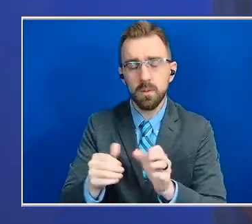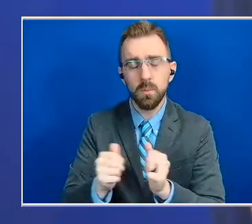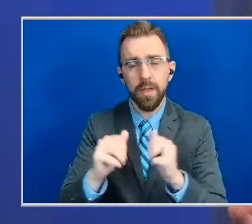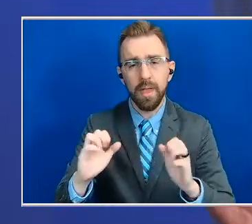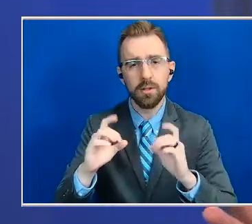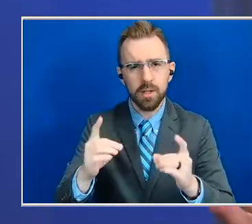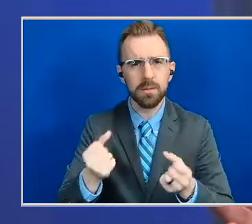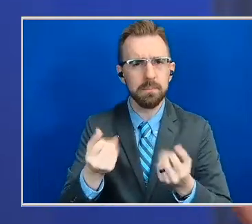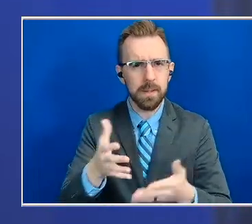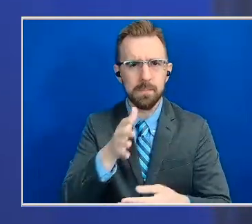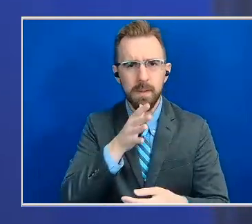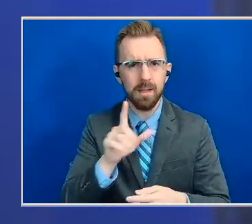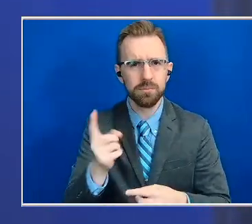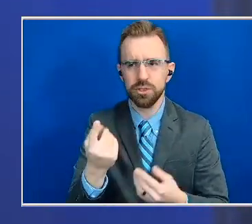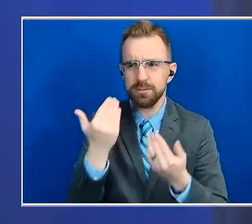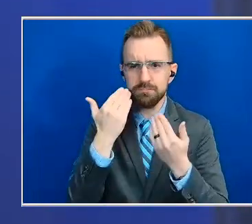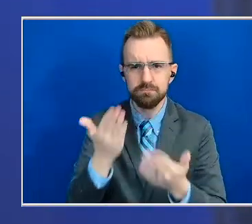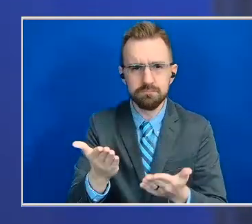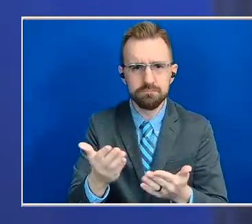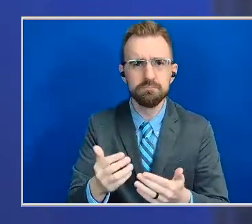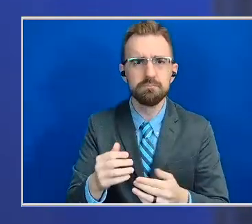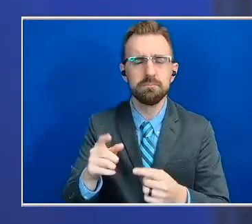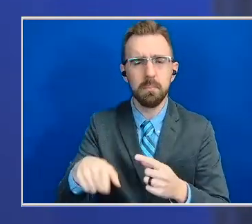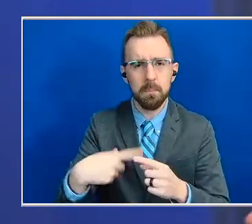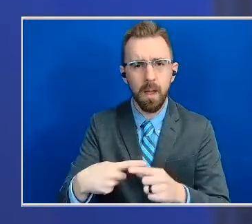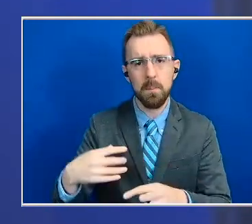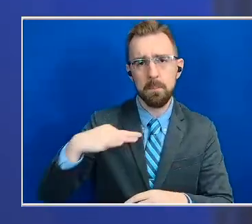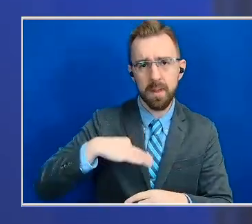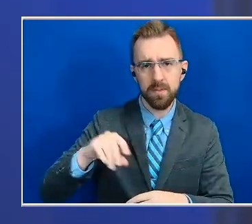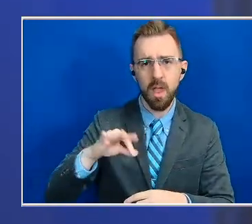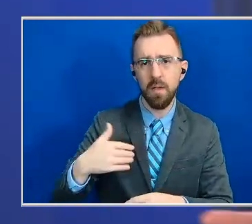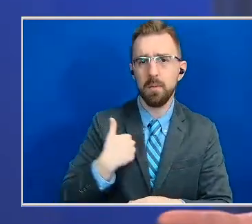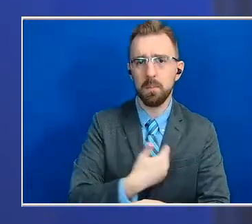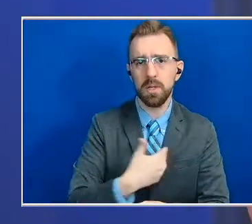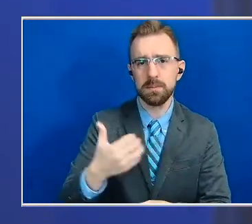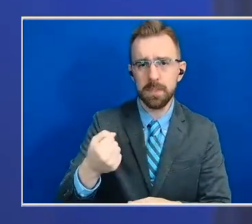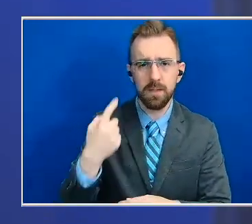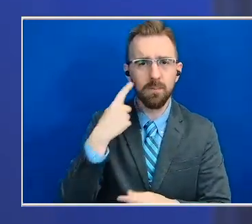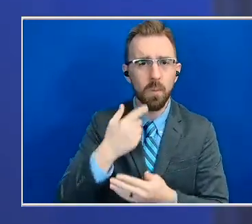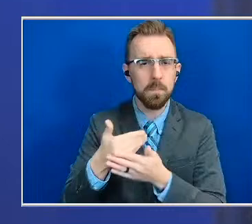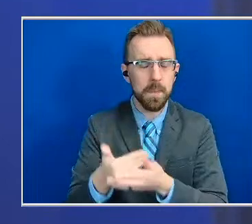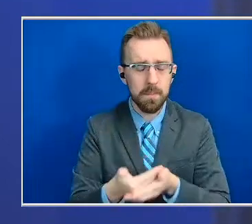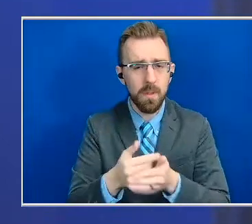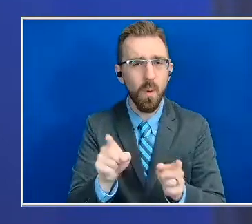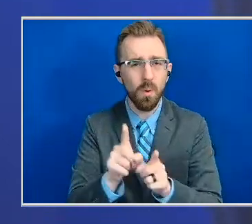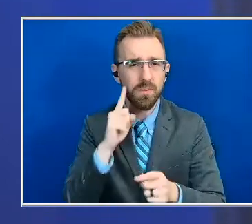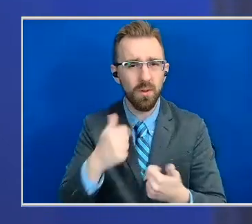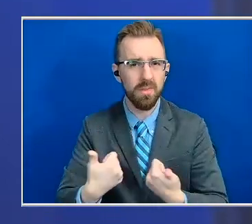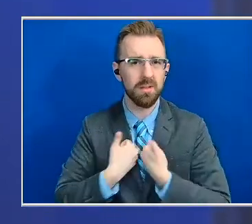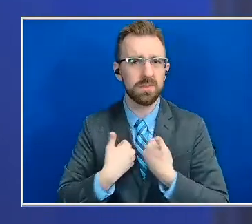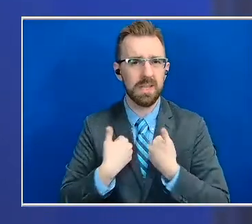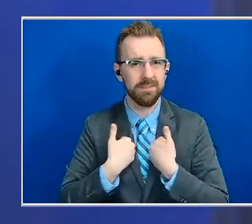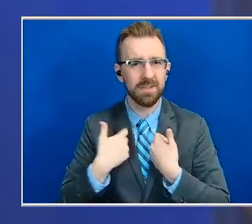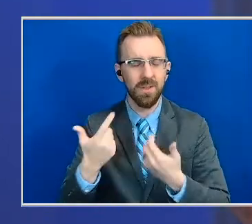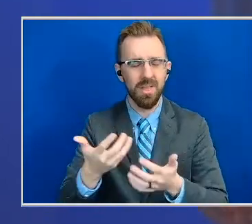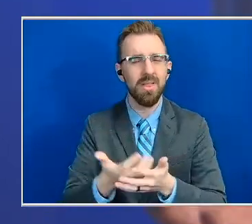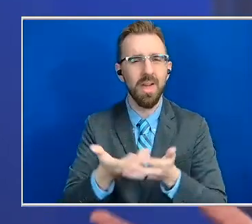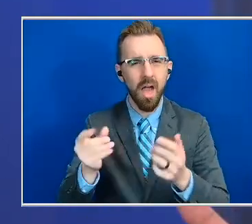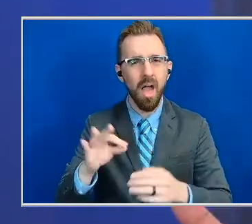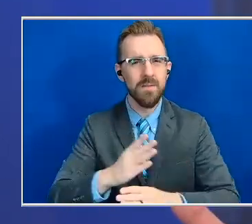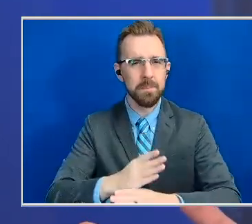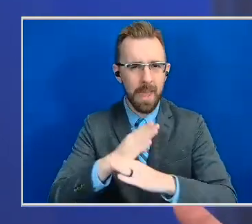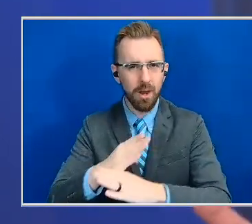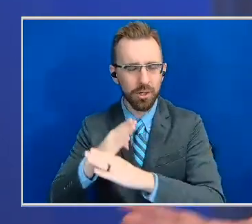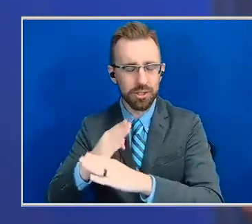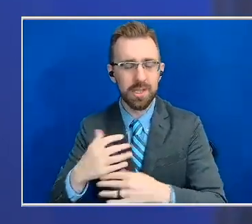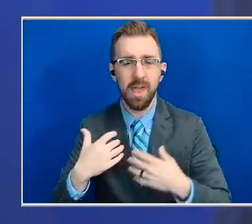do not know about the benefits of breast milk for their baby, but also for them. So there's a lot of barriers, both on the healthcare